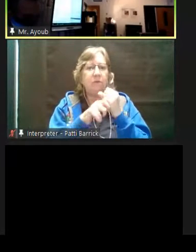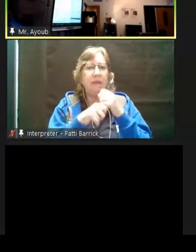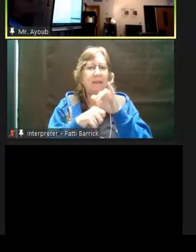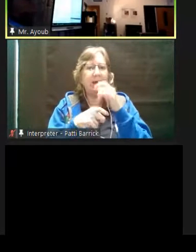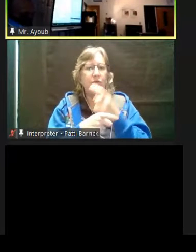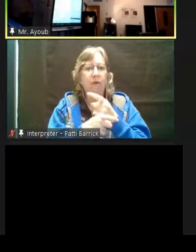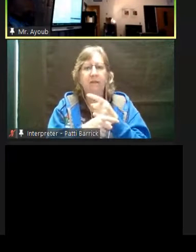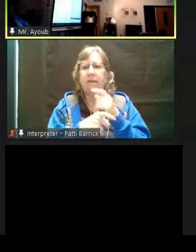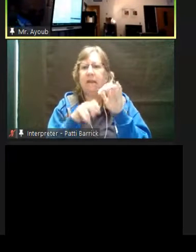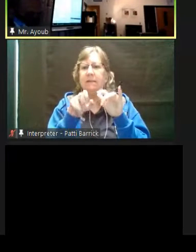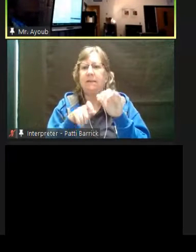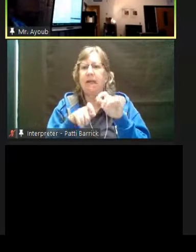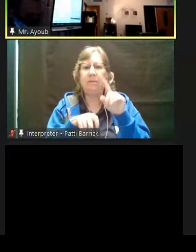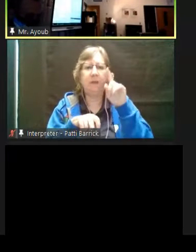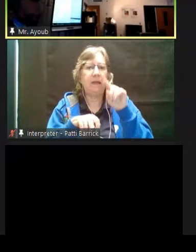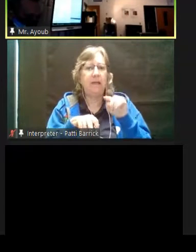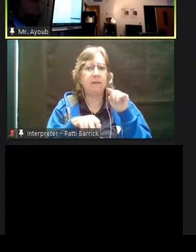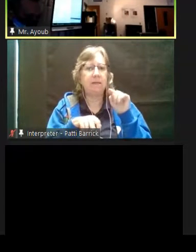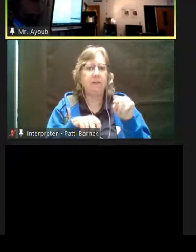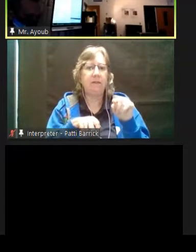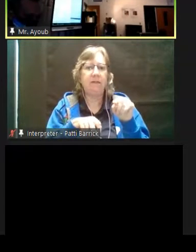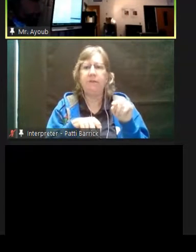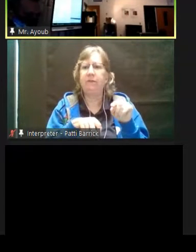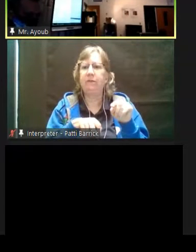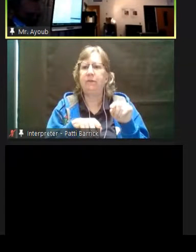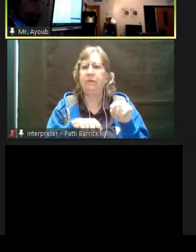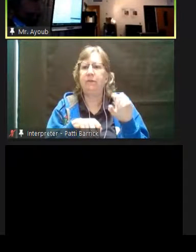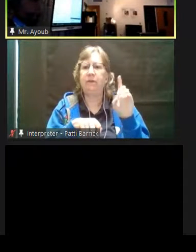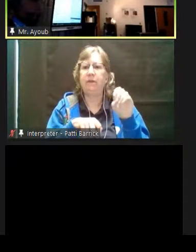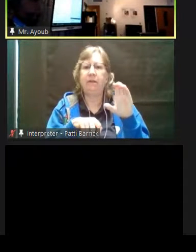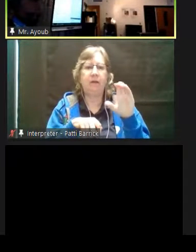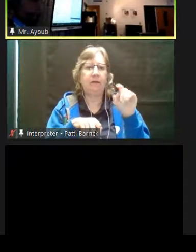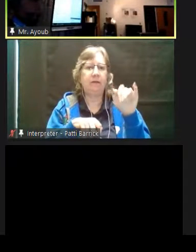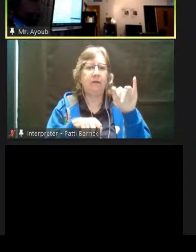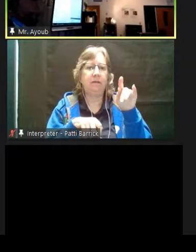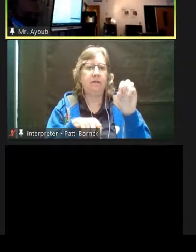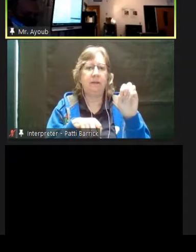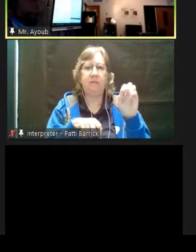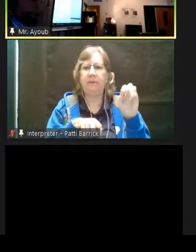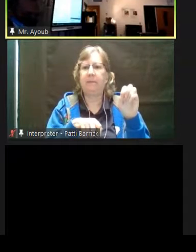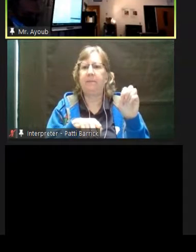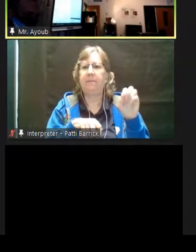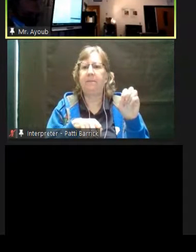So we're gonna type exclamation doc type